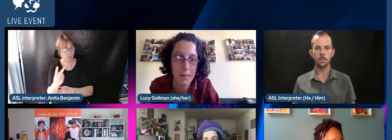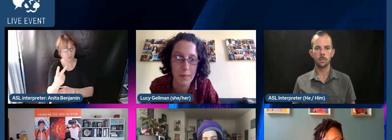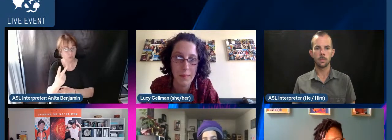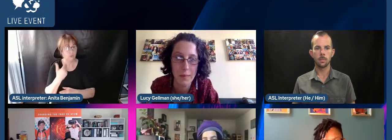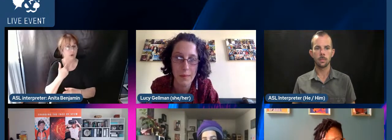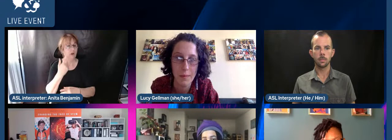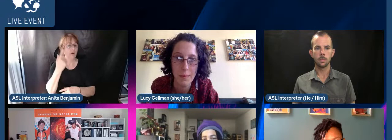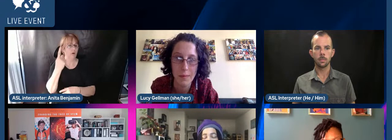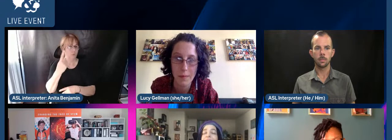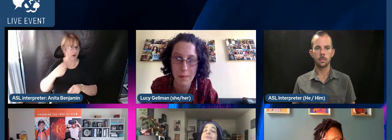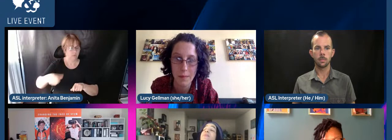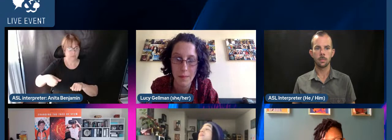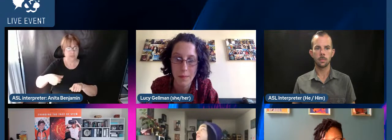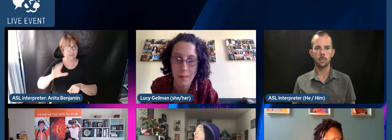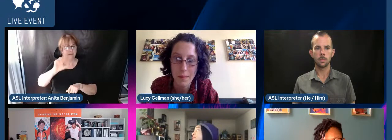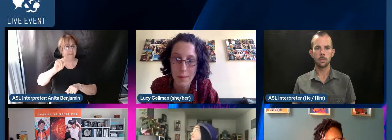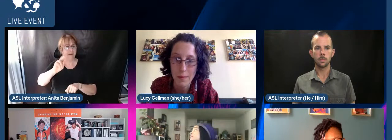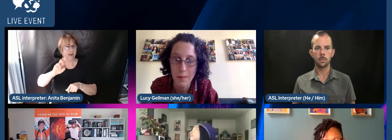cane.